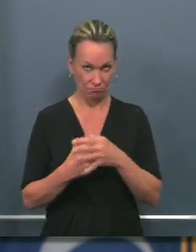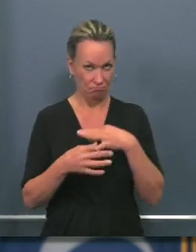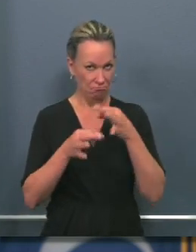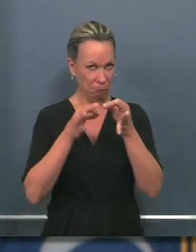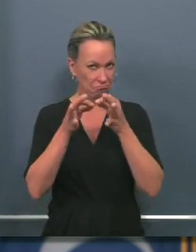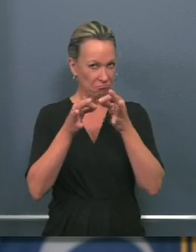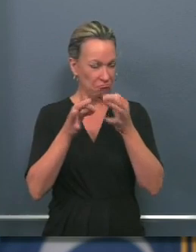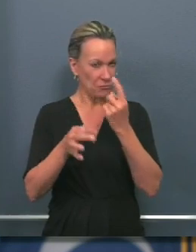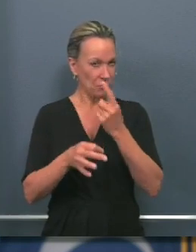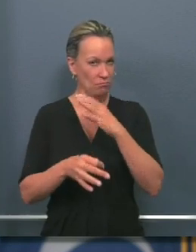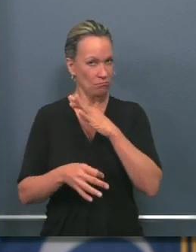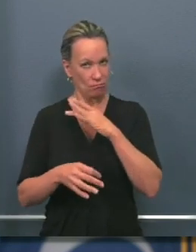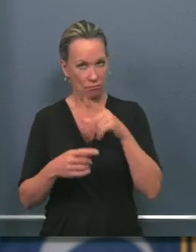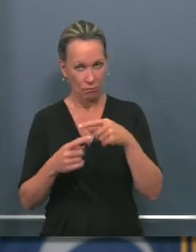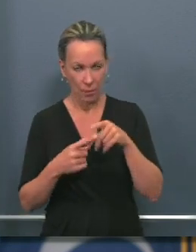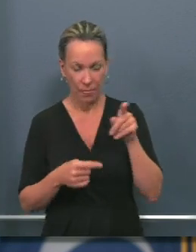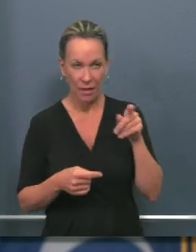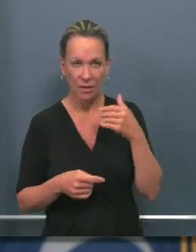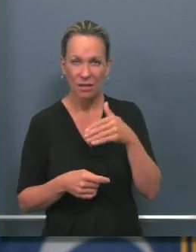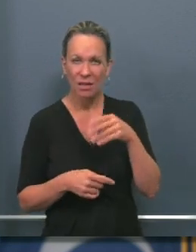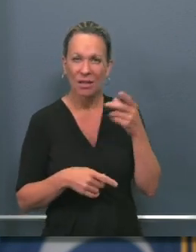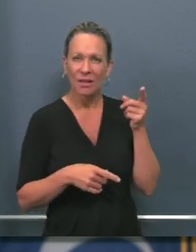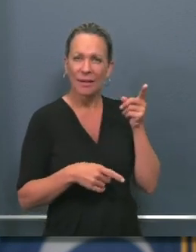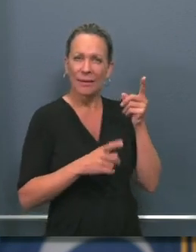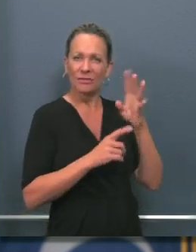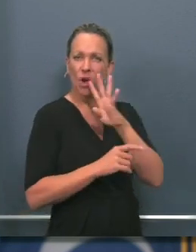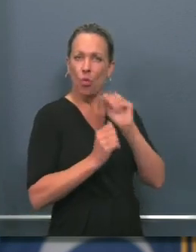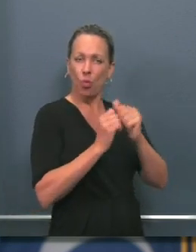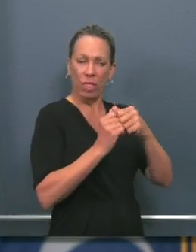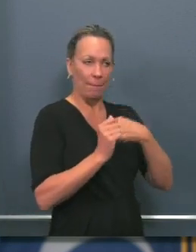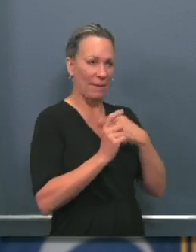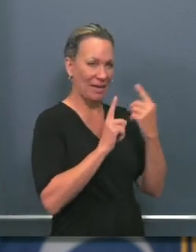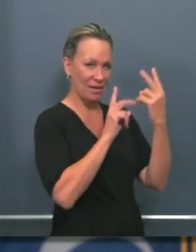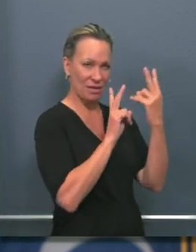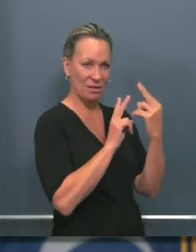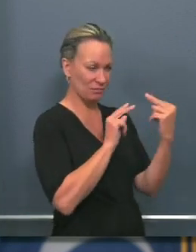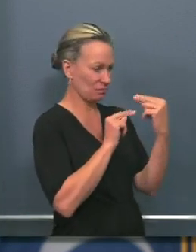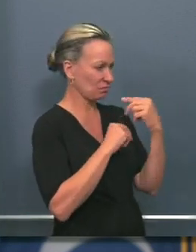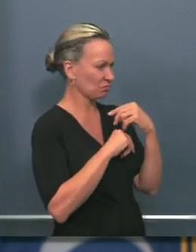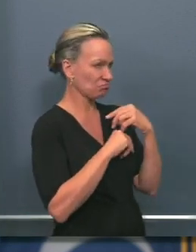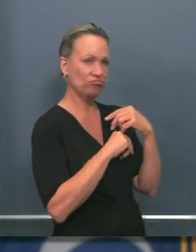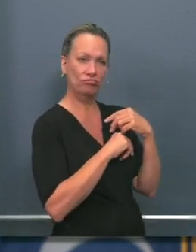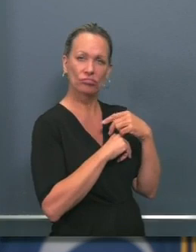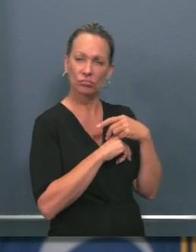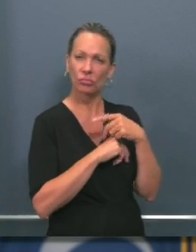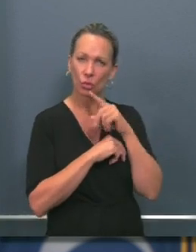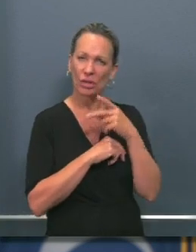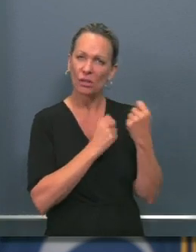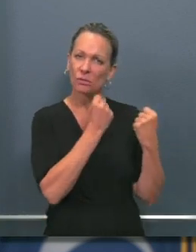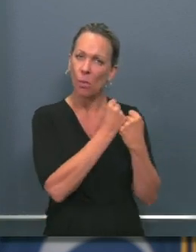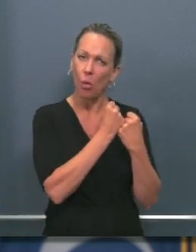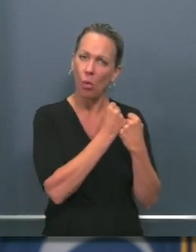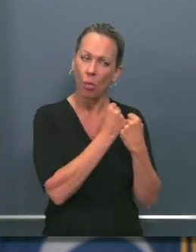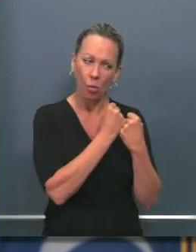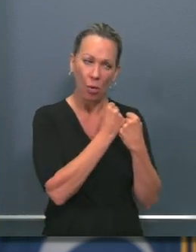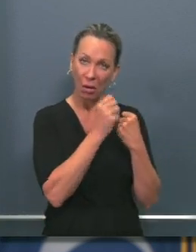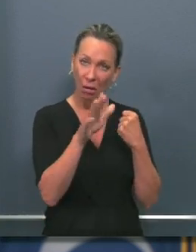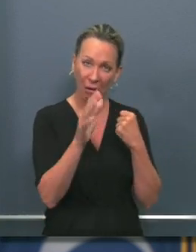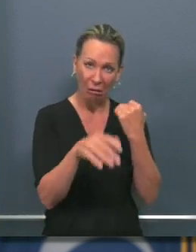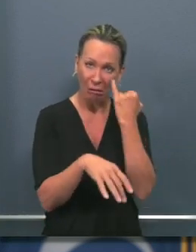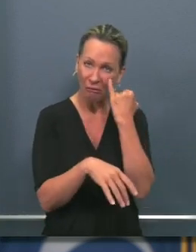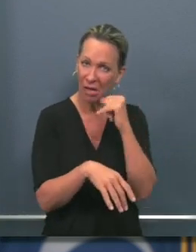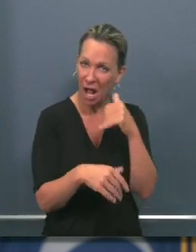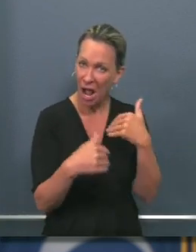directly, we would not have been able to move forward with some guidance that allows for cooling centers